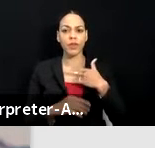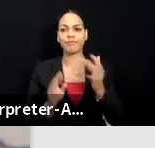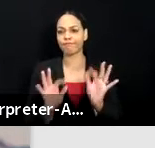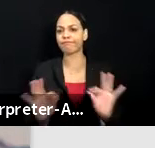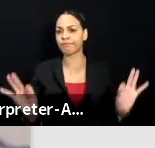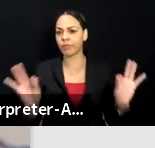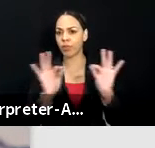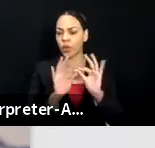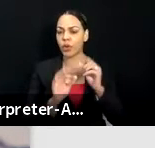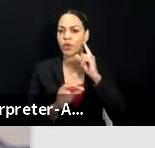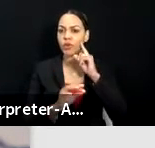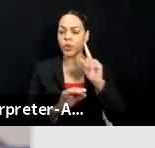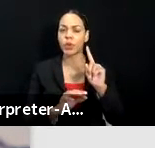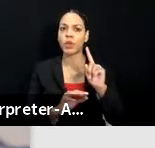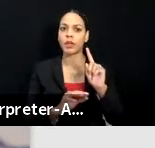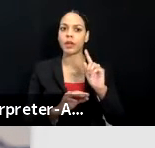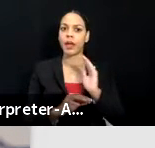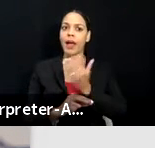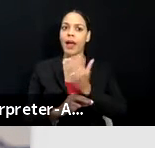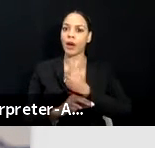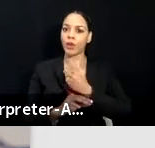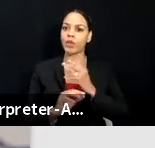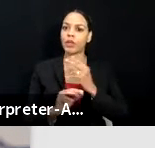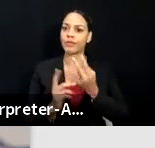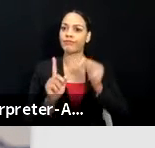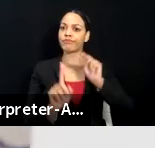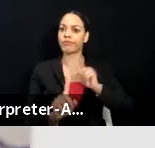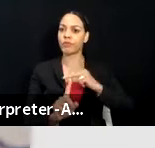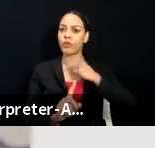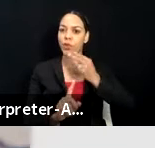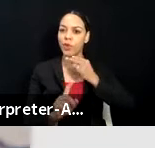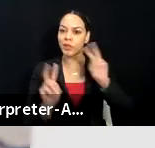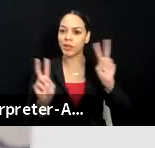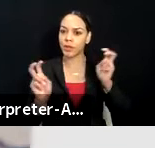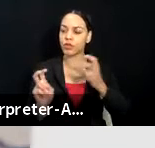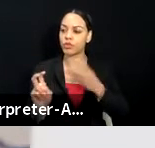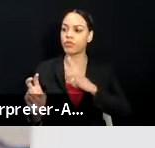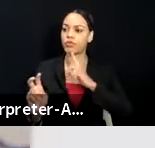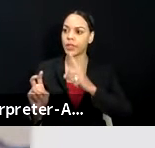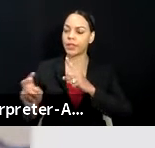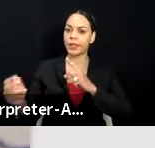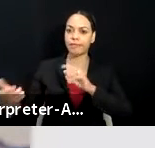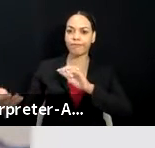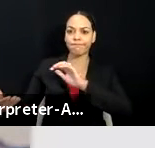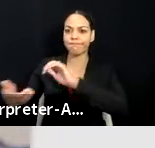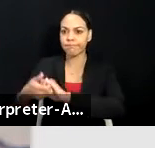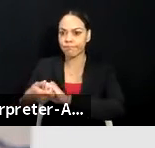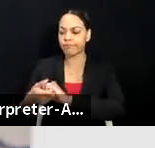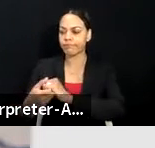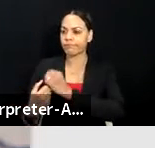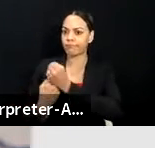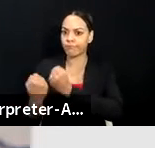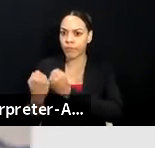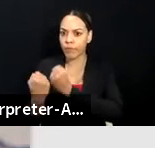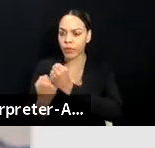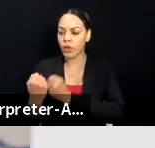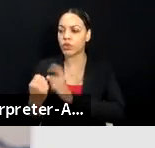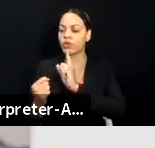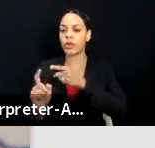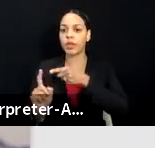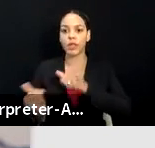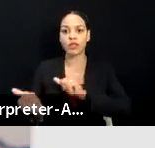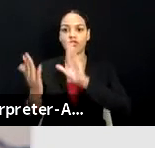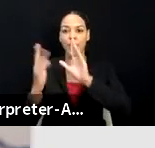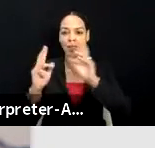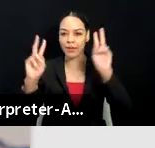important for our voices to come together and align to address the issues that have,